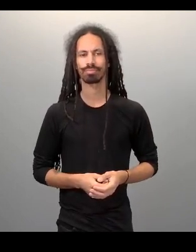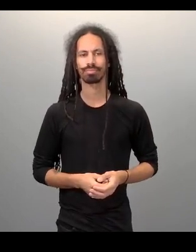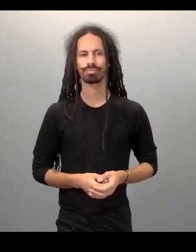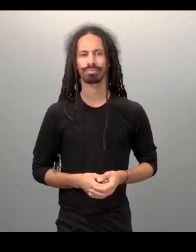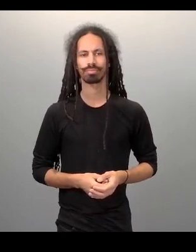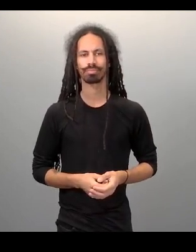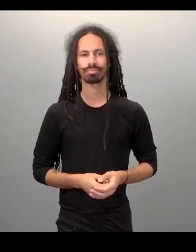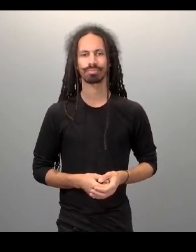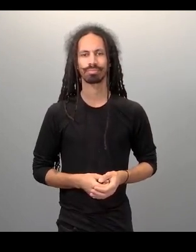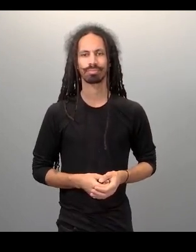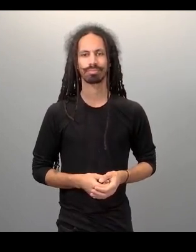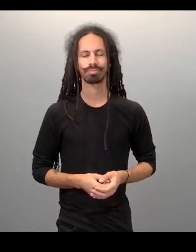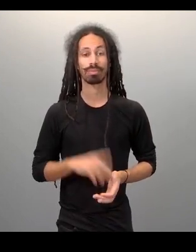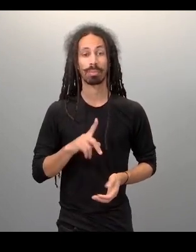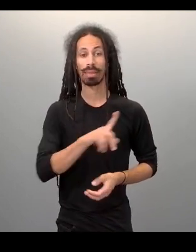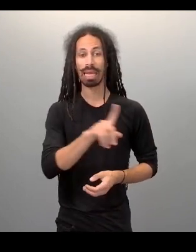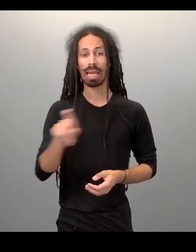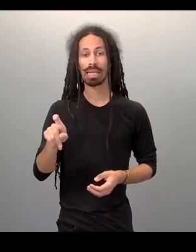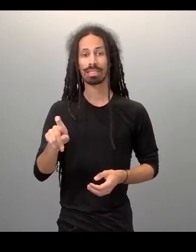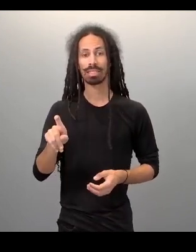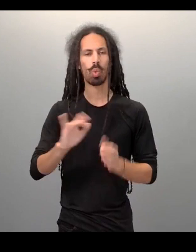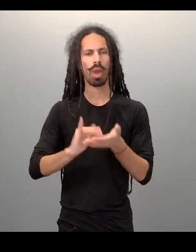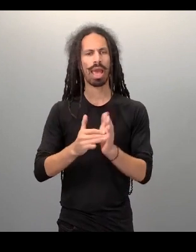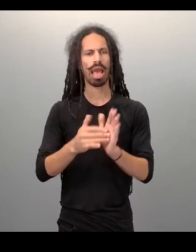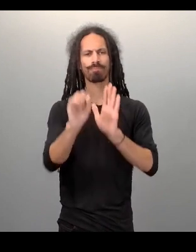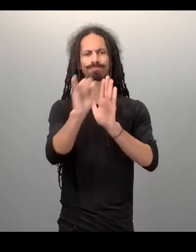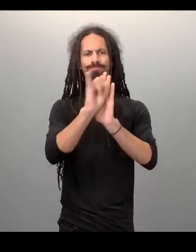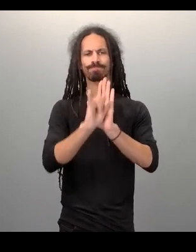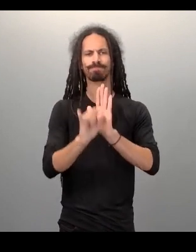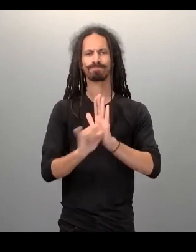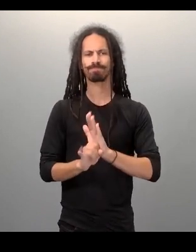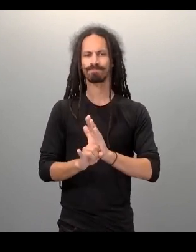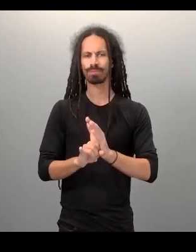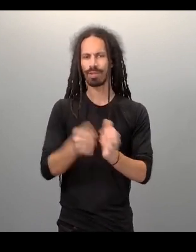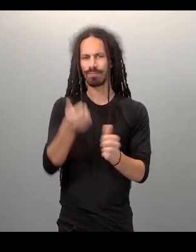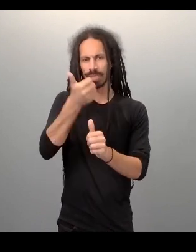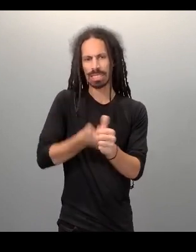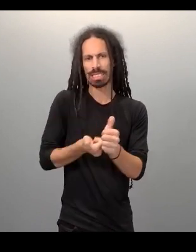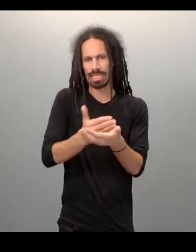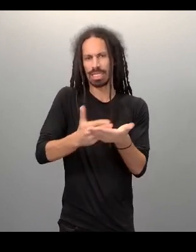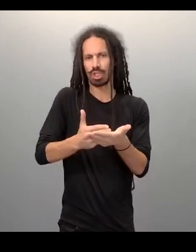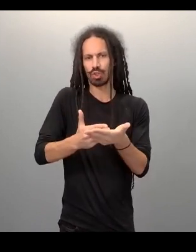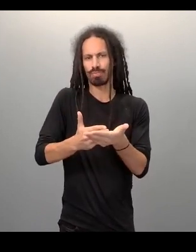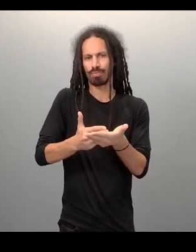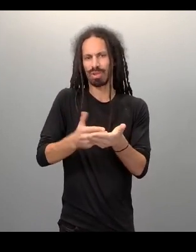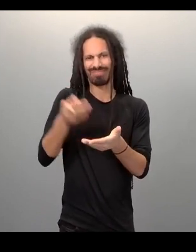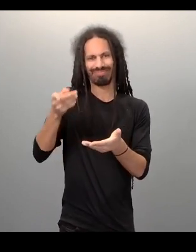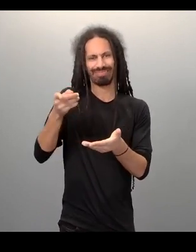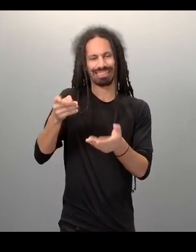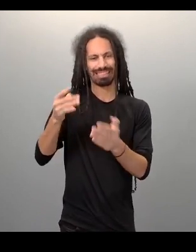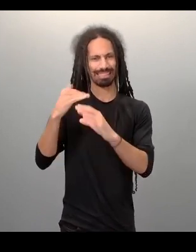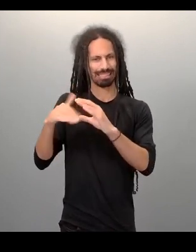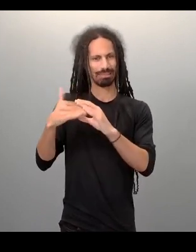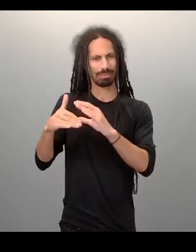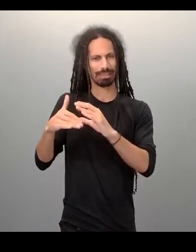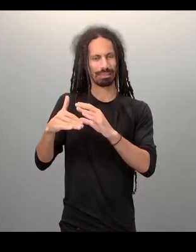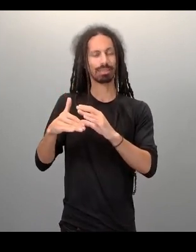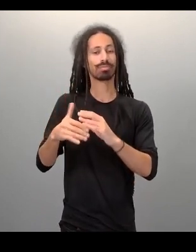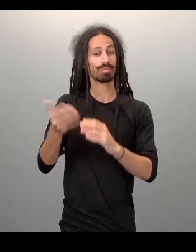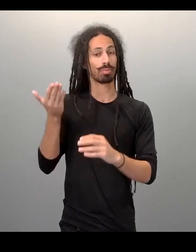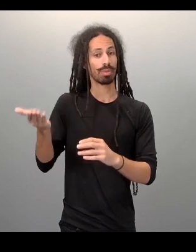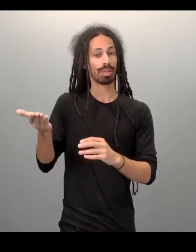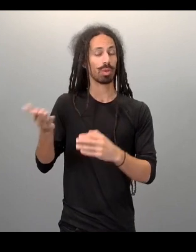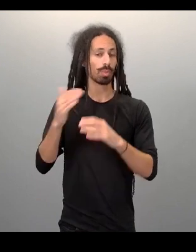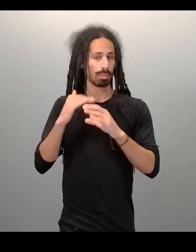And we're going to ask you to identify each aspect or component of the email. So here we have an